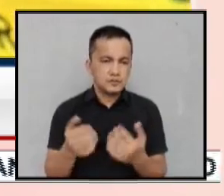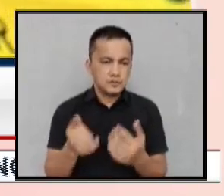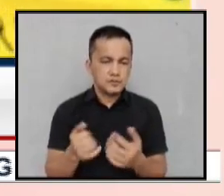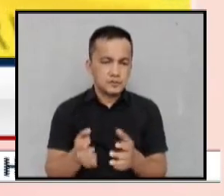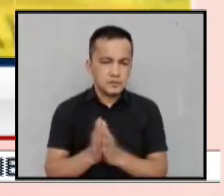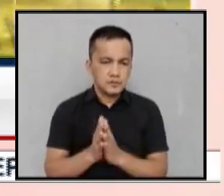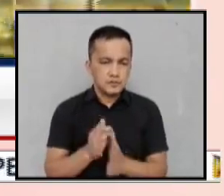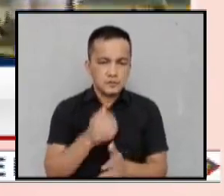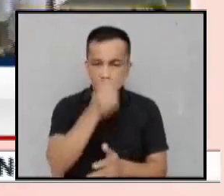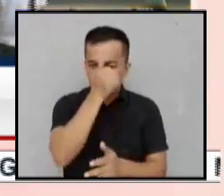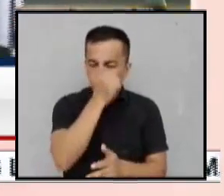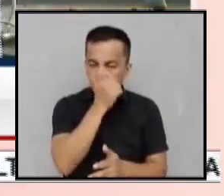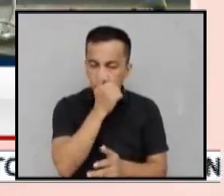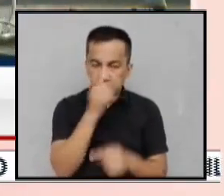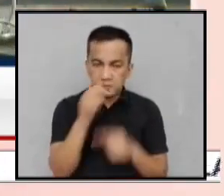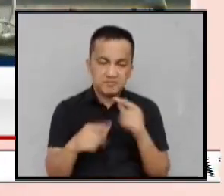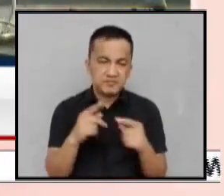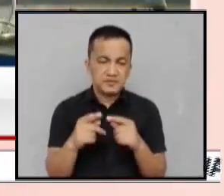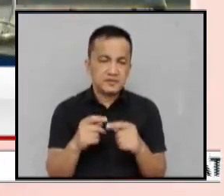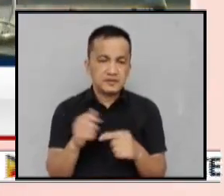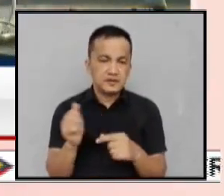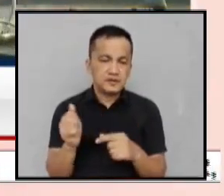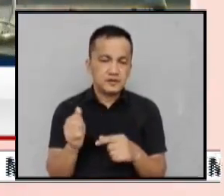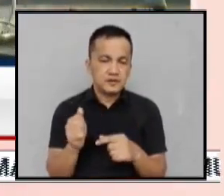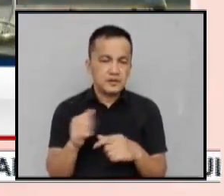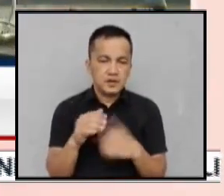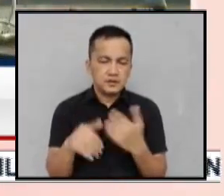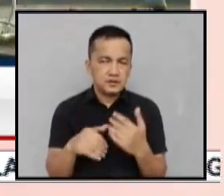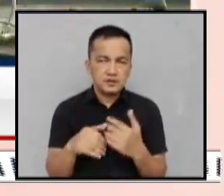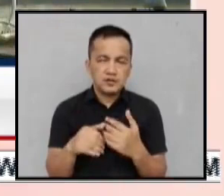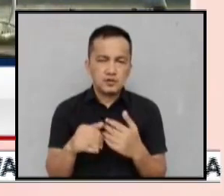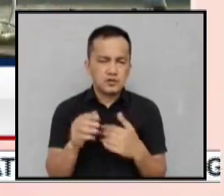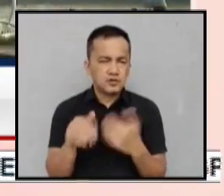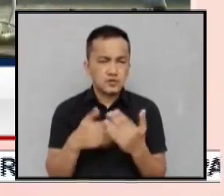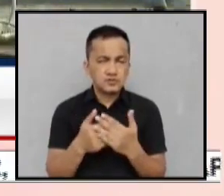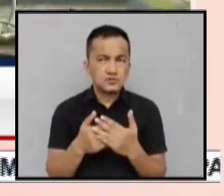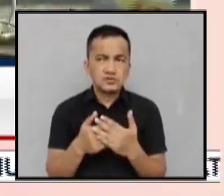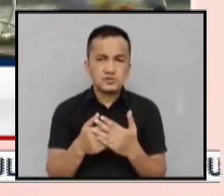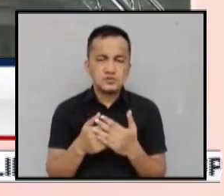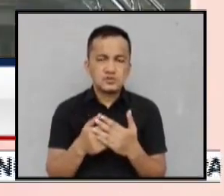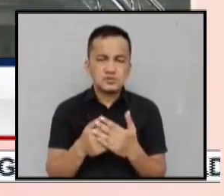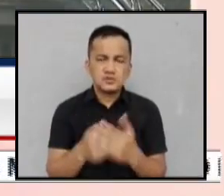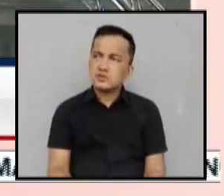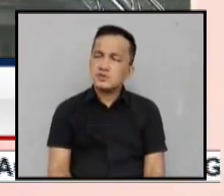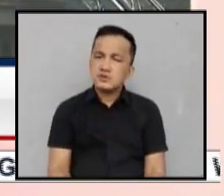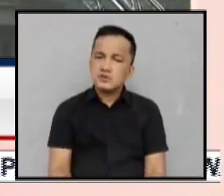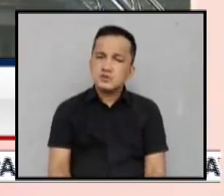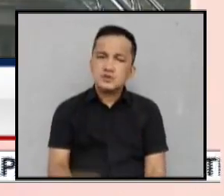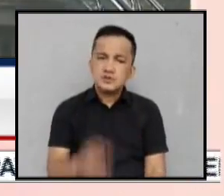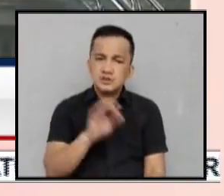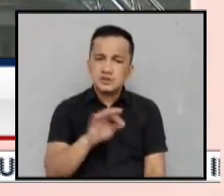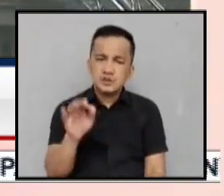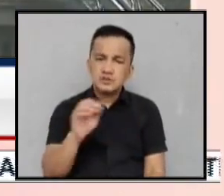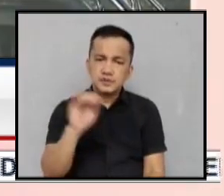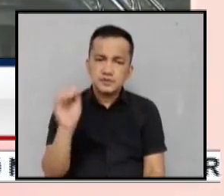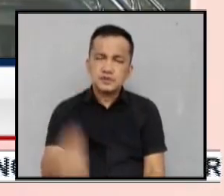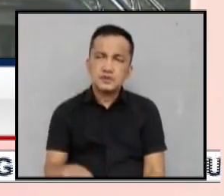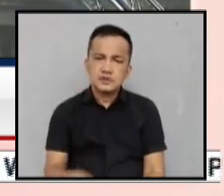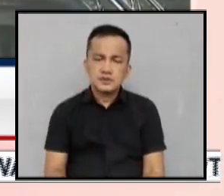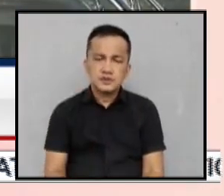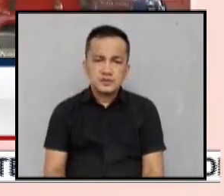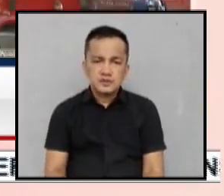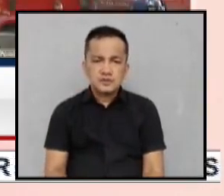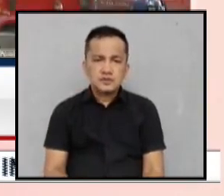dahil halos lahat po, well, halos lahat po, about 99%, no? Ng buong building